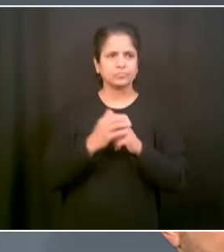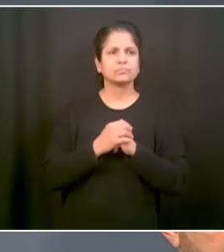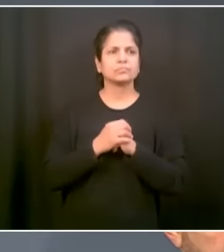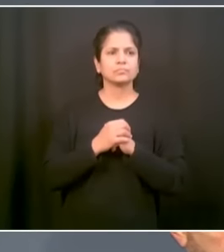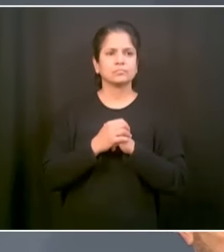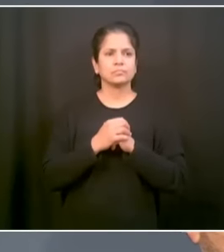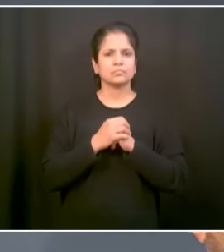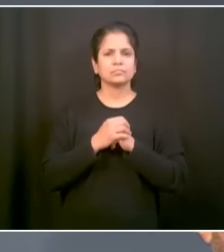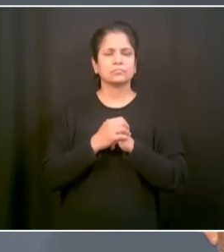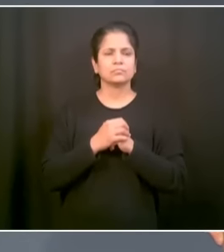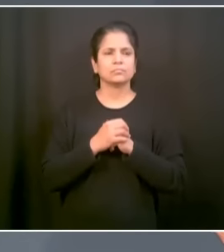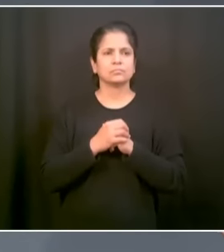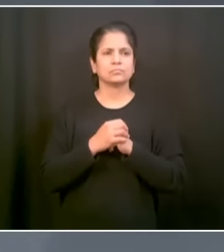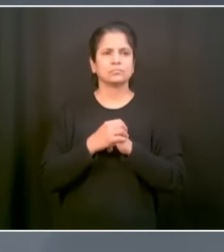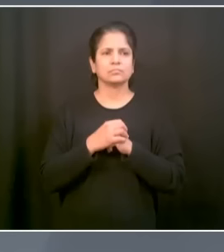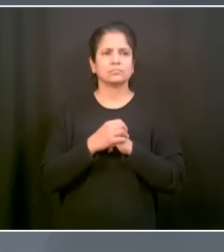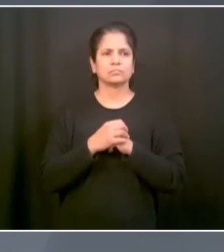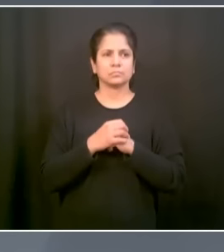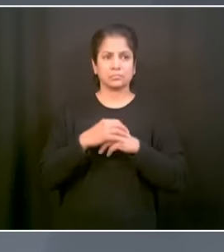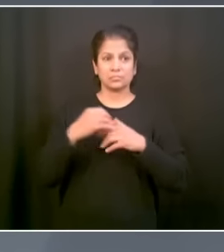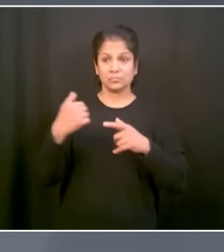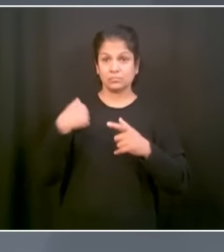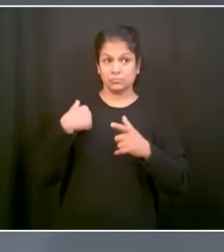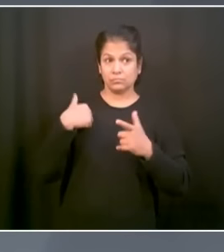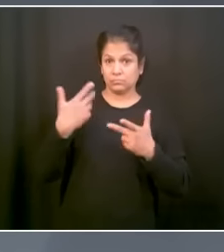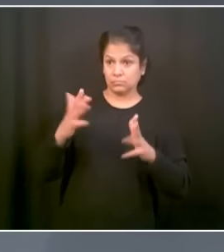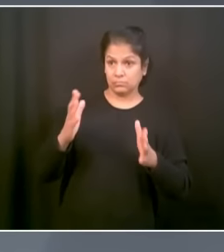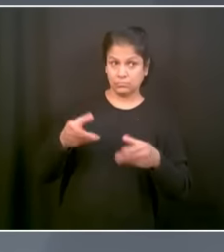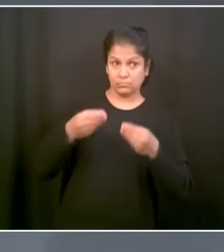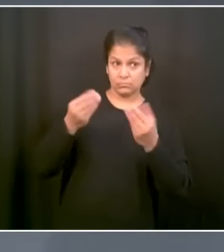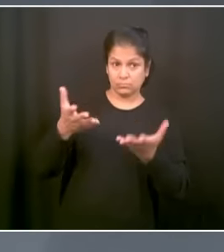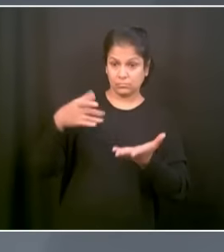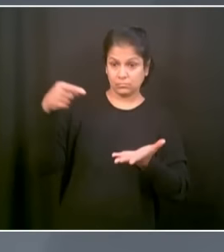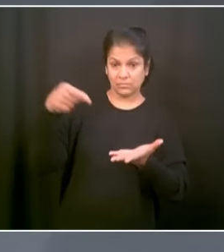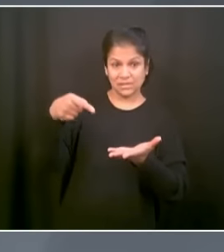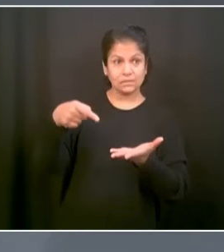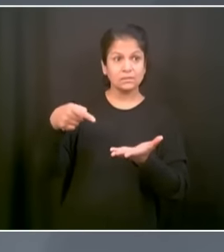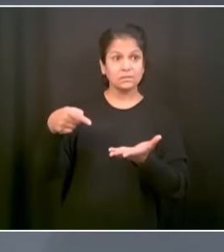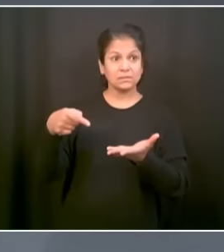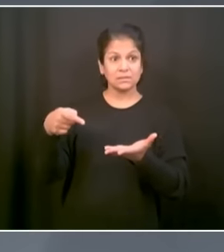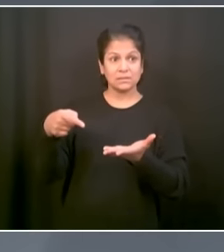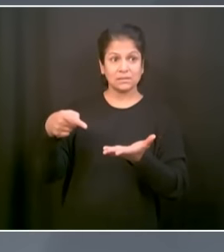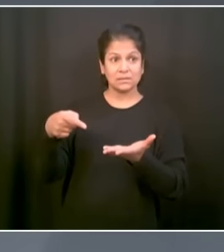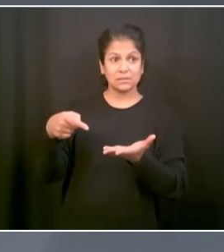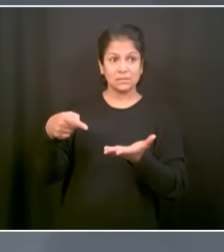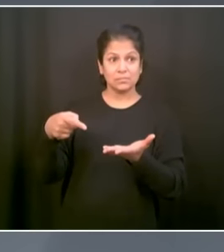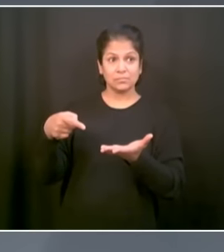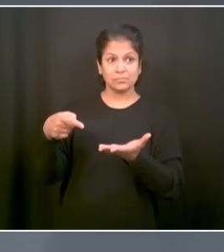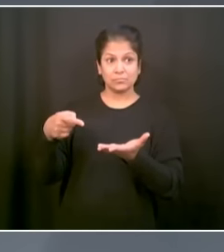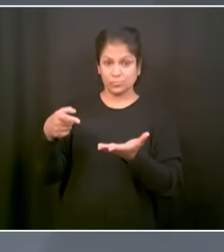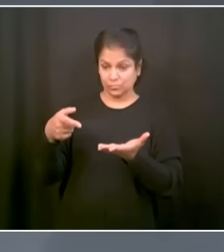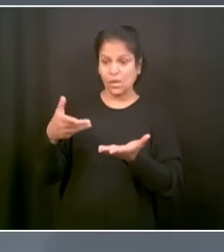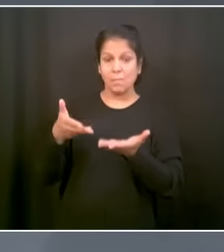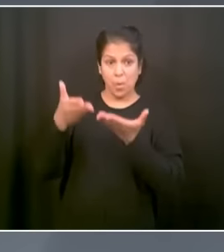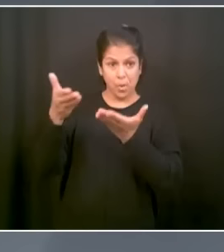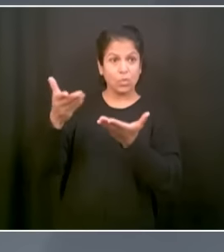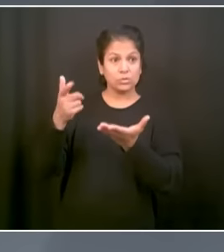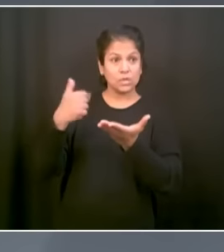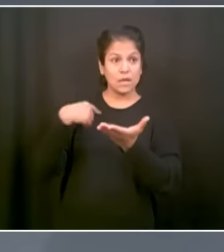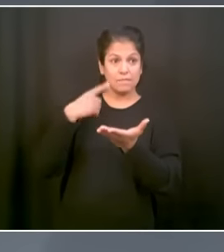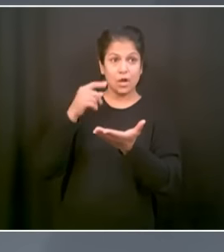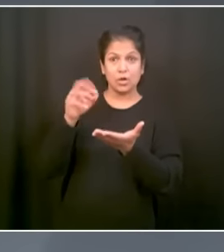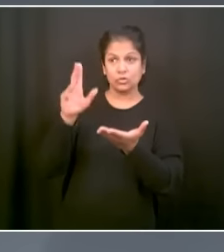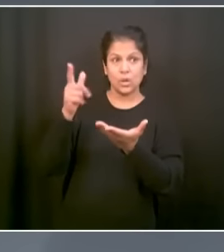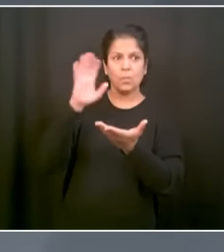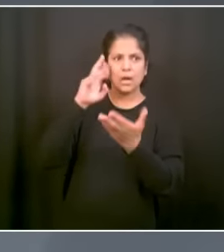an operational manner, that the SRG will continue to be used. And that is why we are hard at work to resolving this issue. No, that you